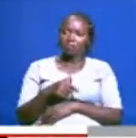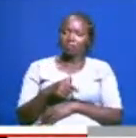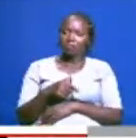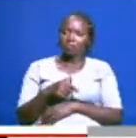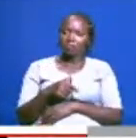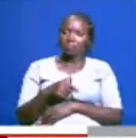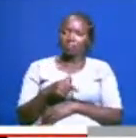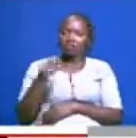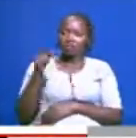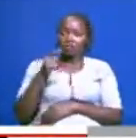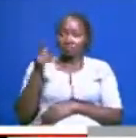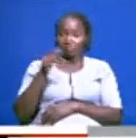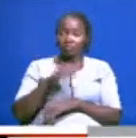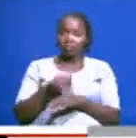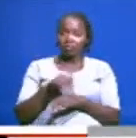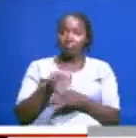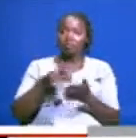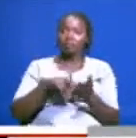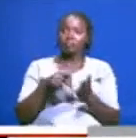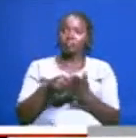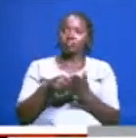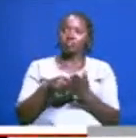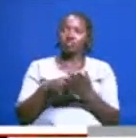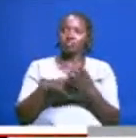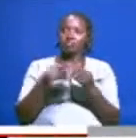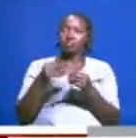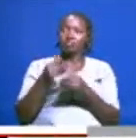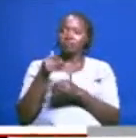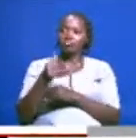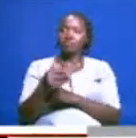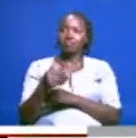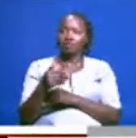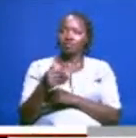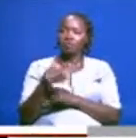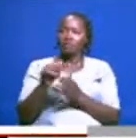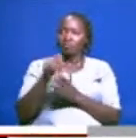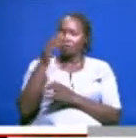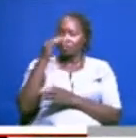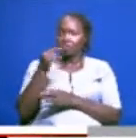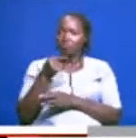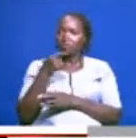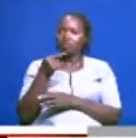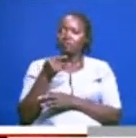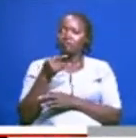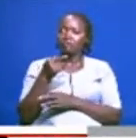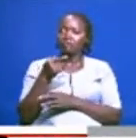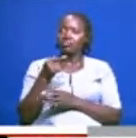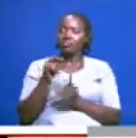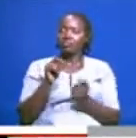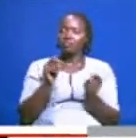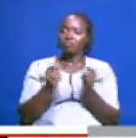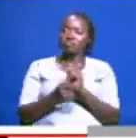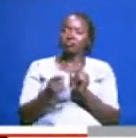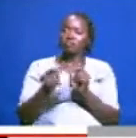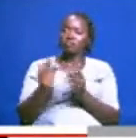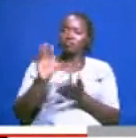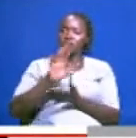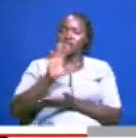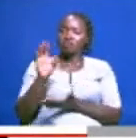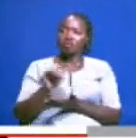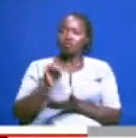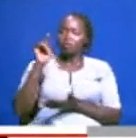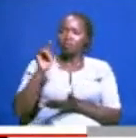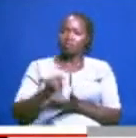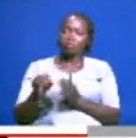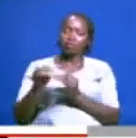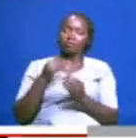wake-up call. It means we need to go an extra mile, and that is why we're saying we are realigning our budgets. We must put